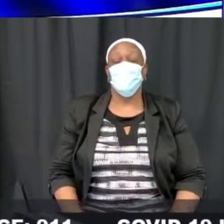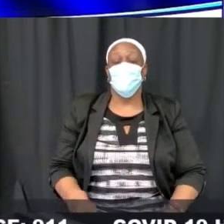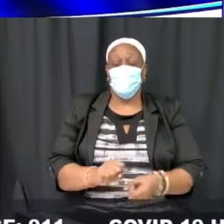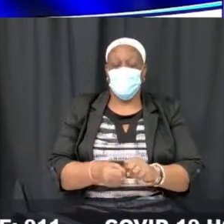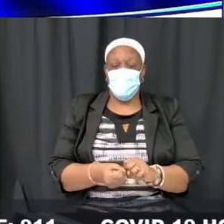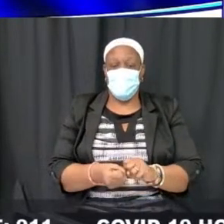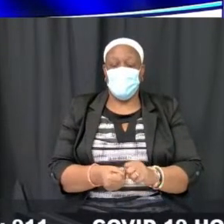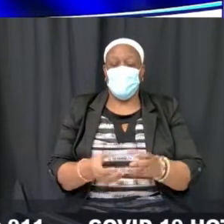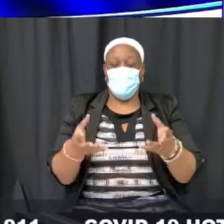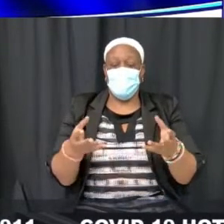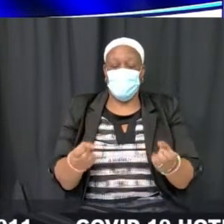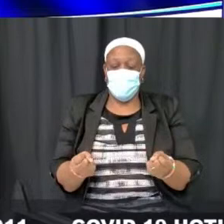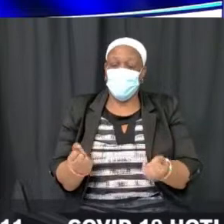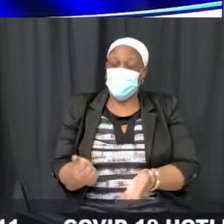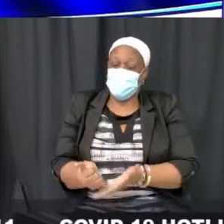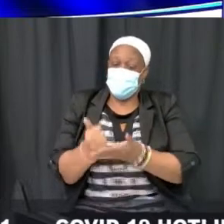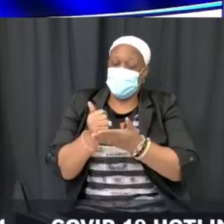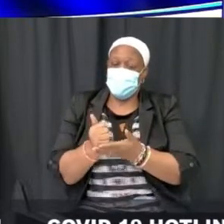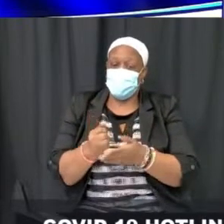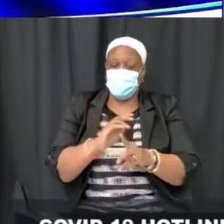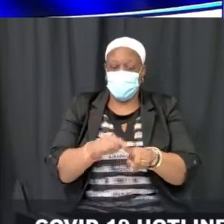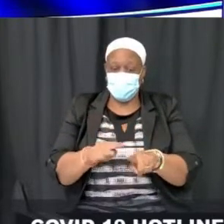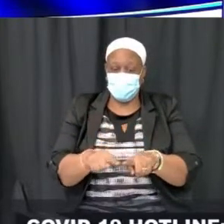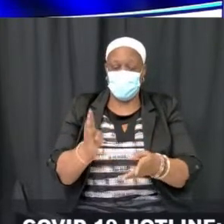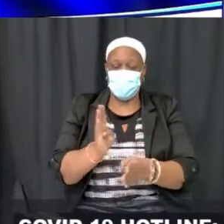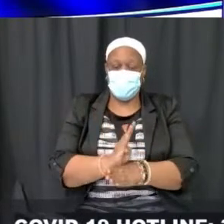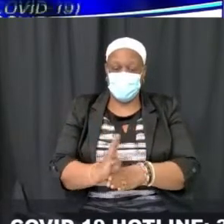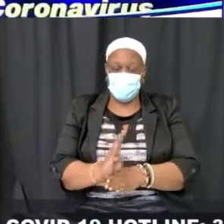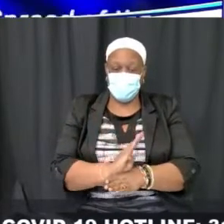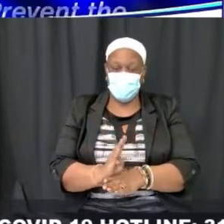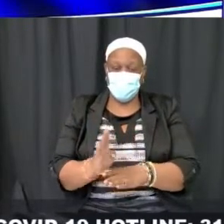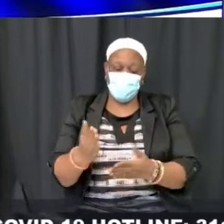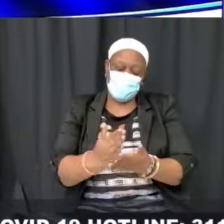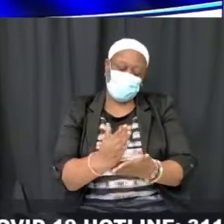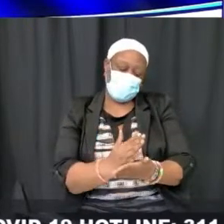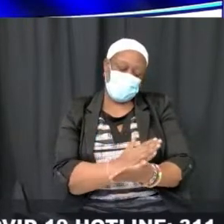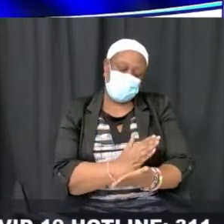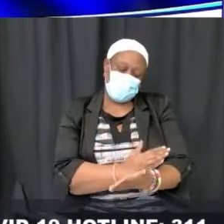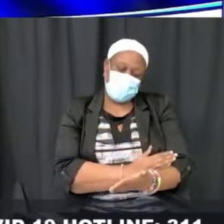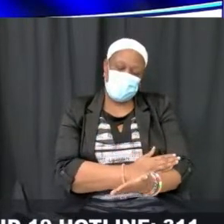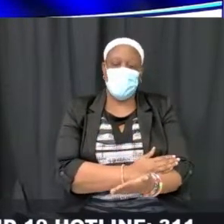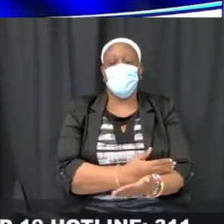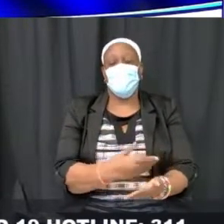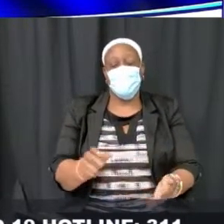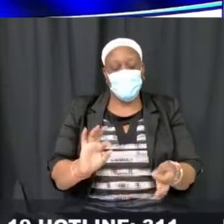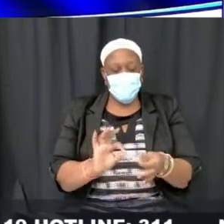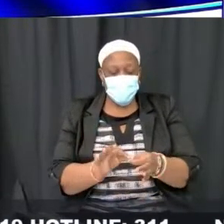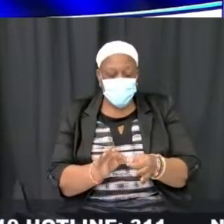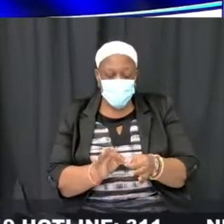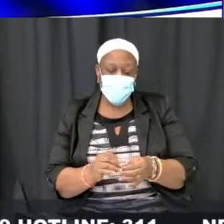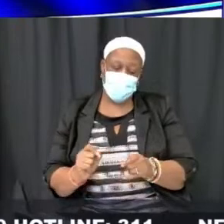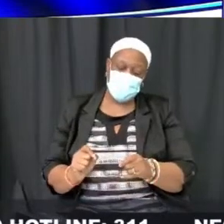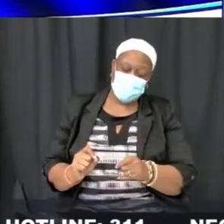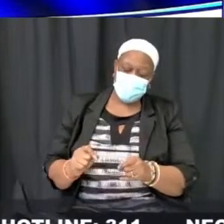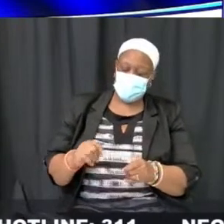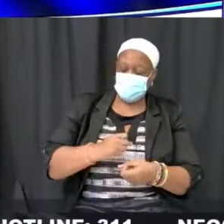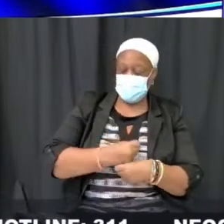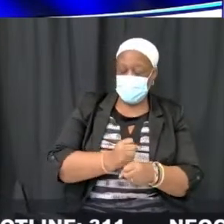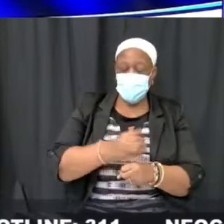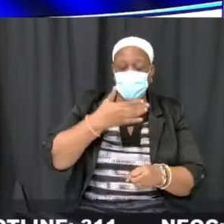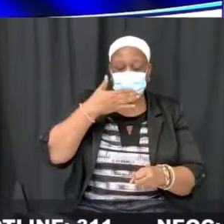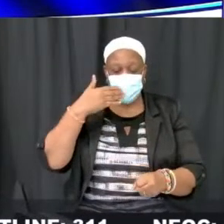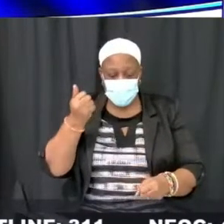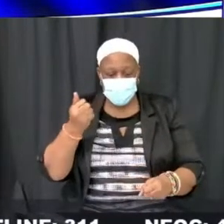of your business plans, the sourcing of incentives and financing, general business counseling